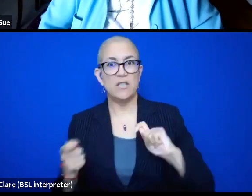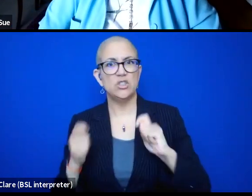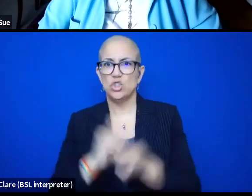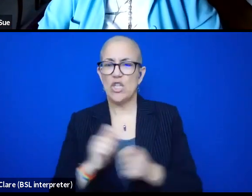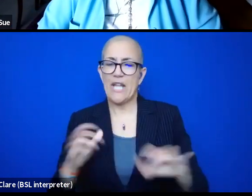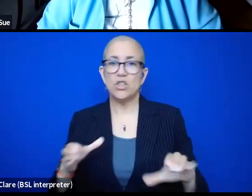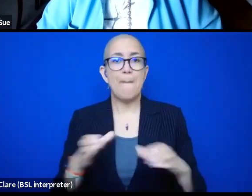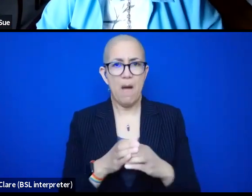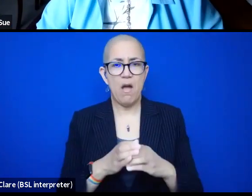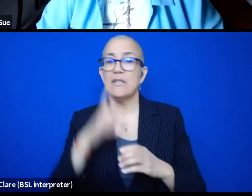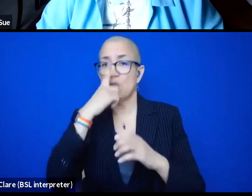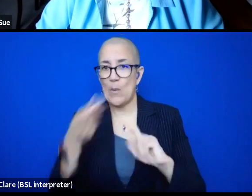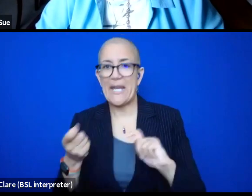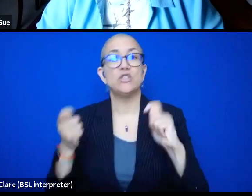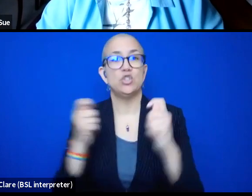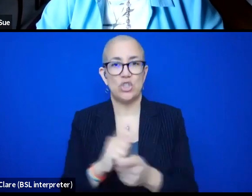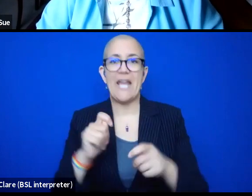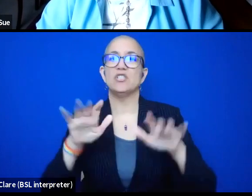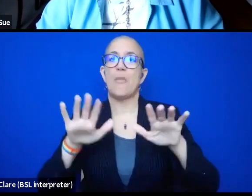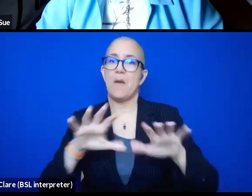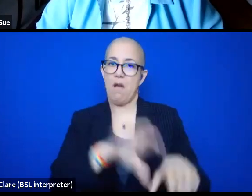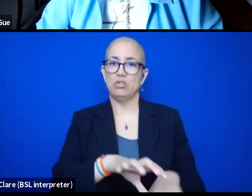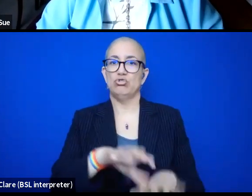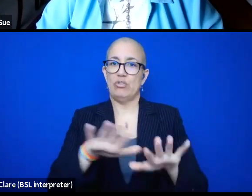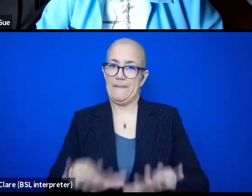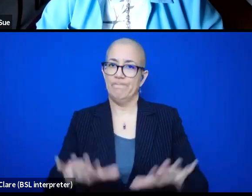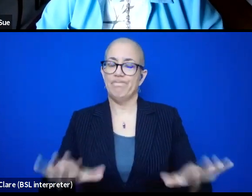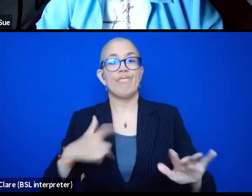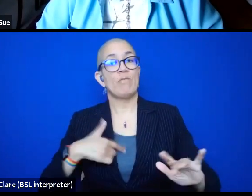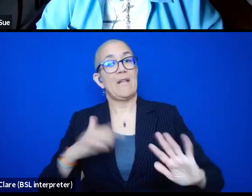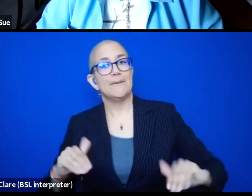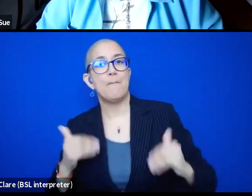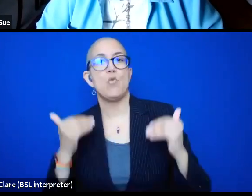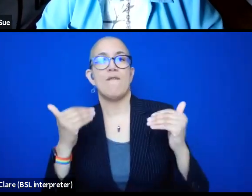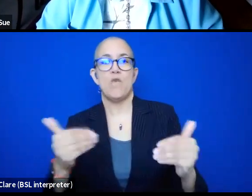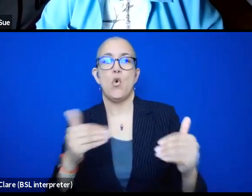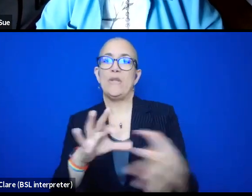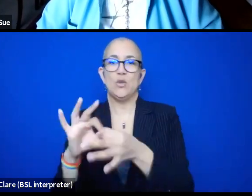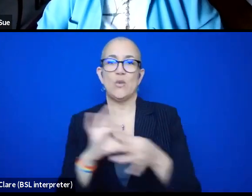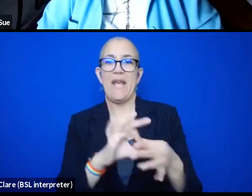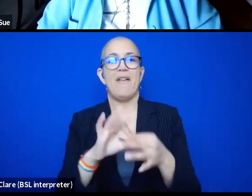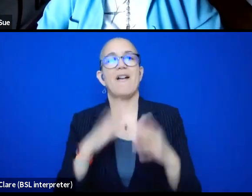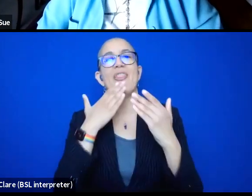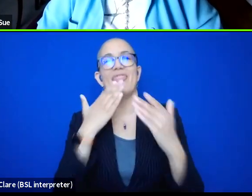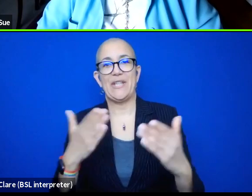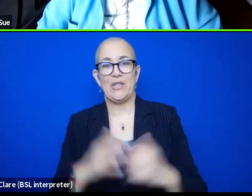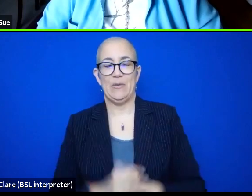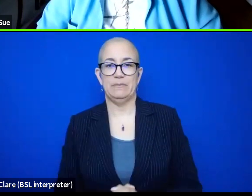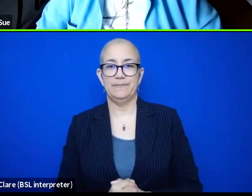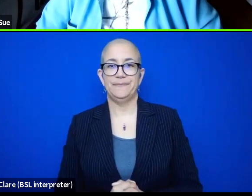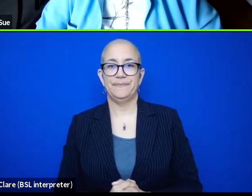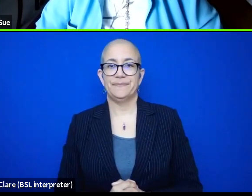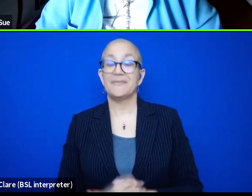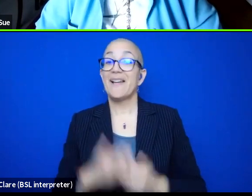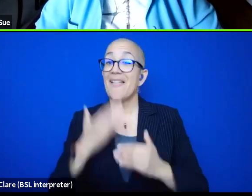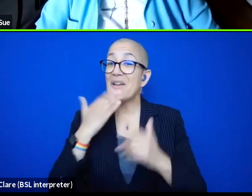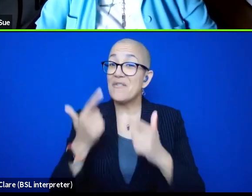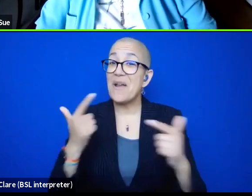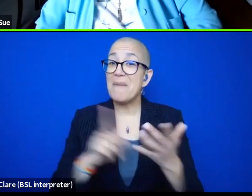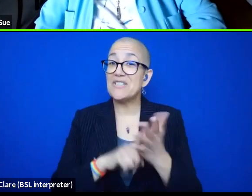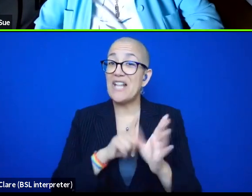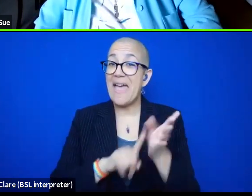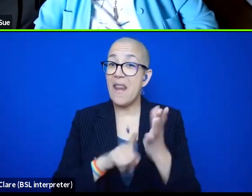we can change the country. And let's move forward together. Thank you. Thank you very much, Leila. Ed,